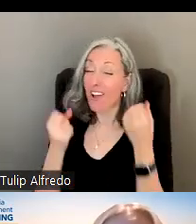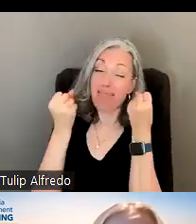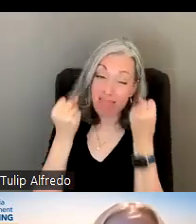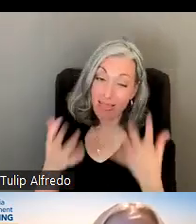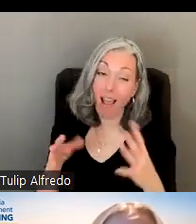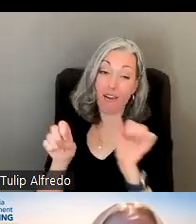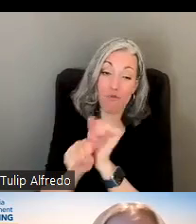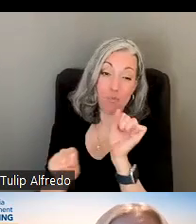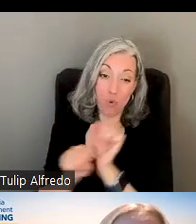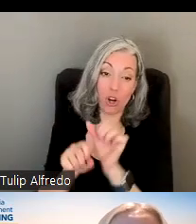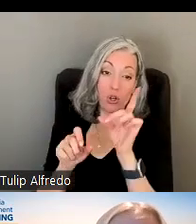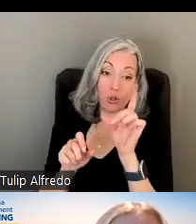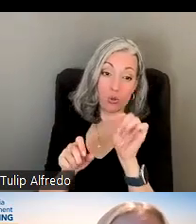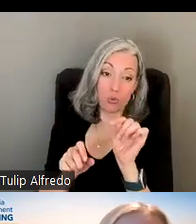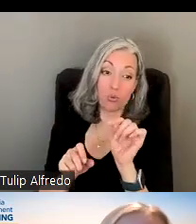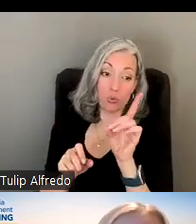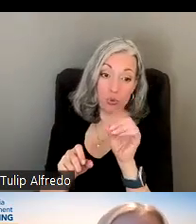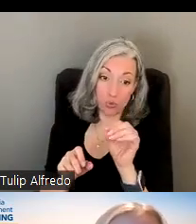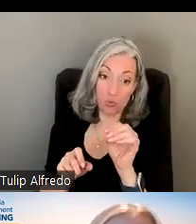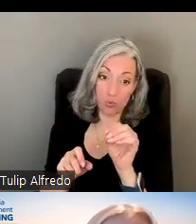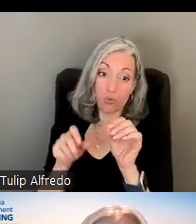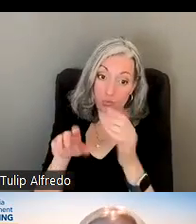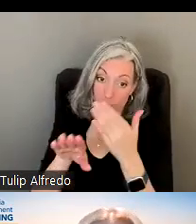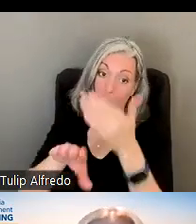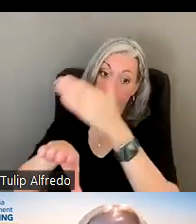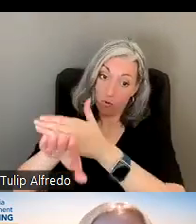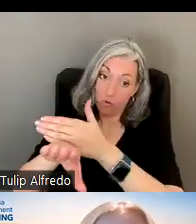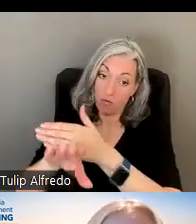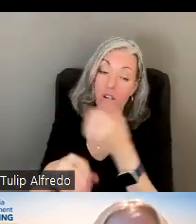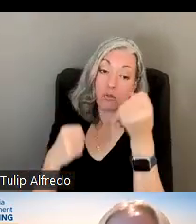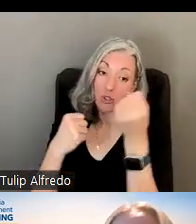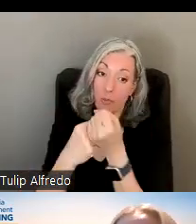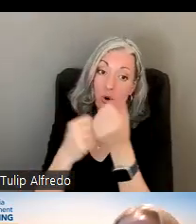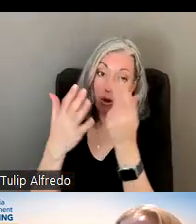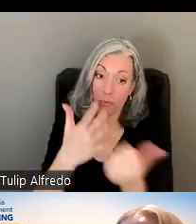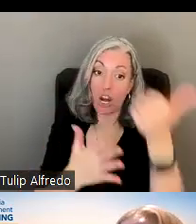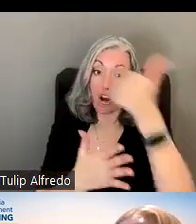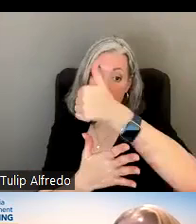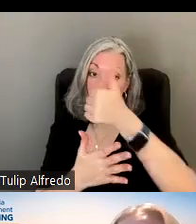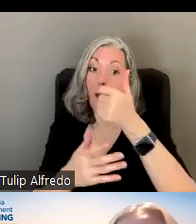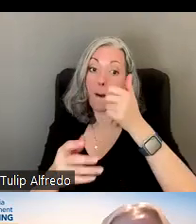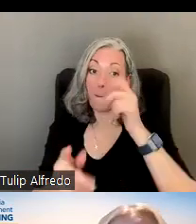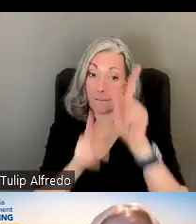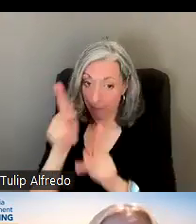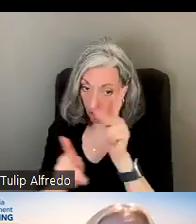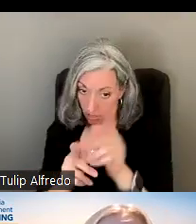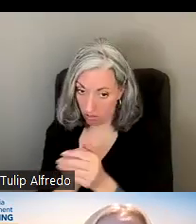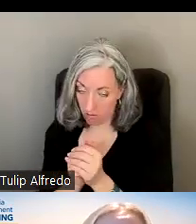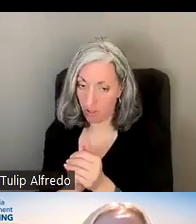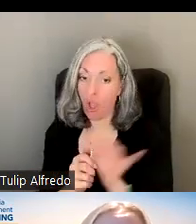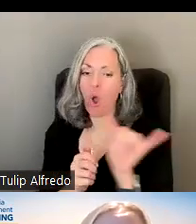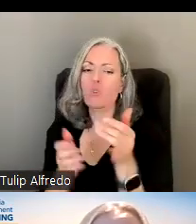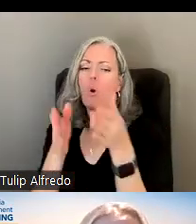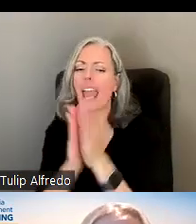to really improve the systems and the policies to support our priority populations. So we're also